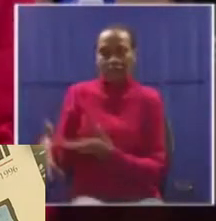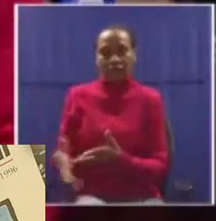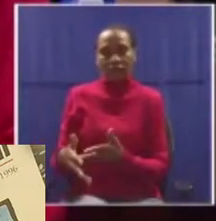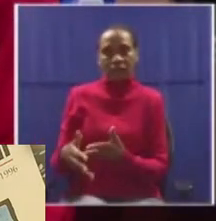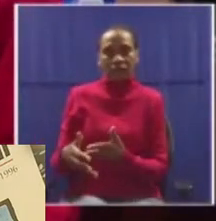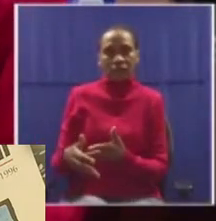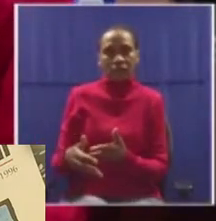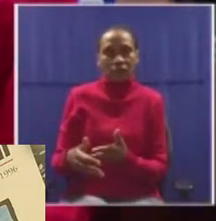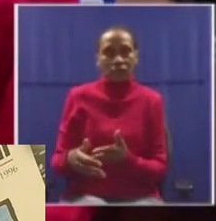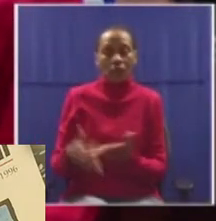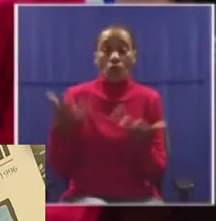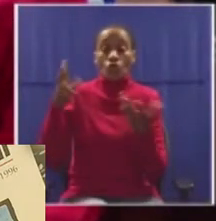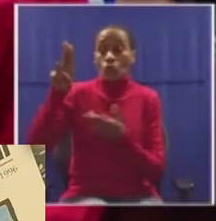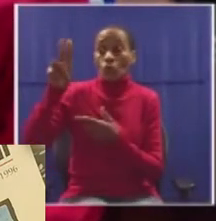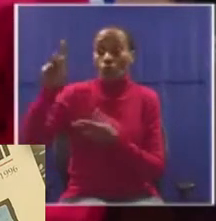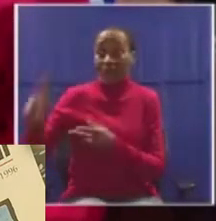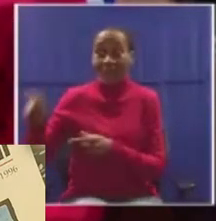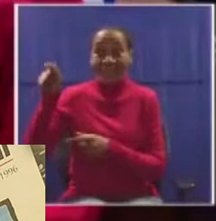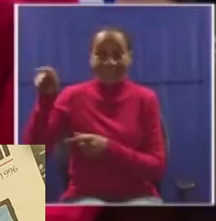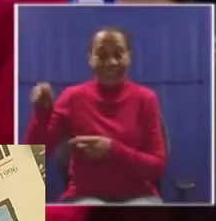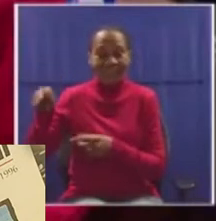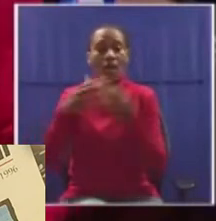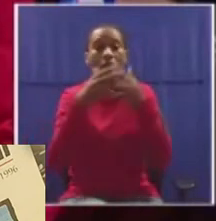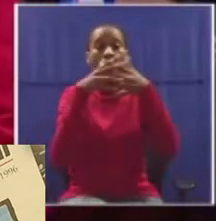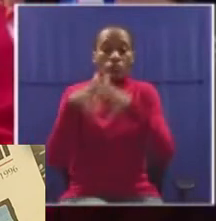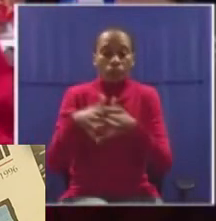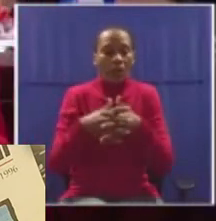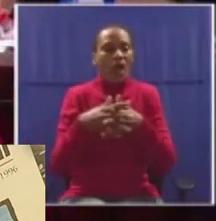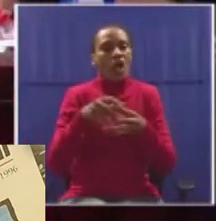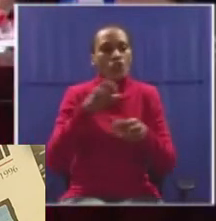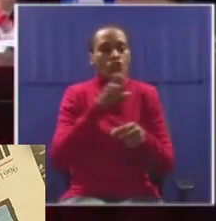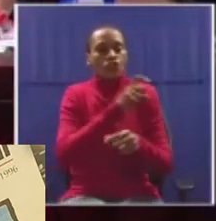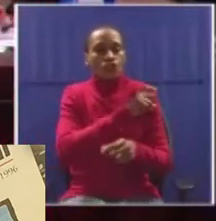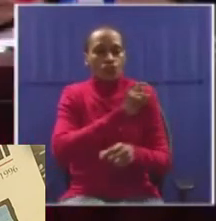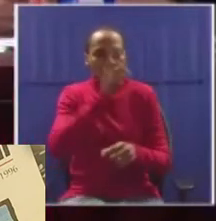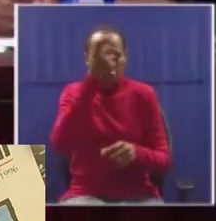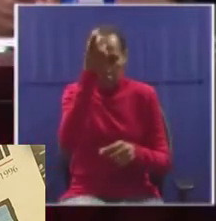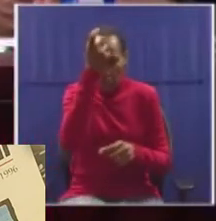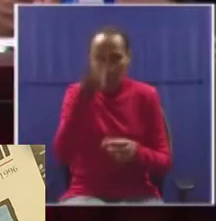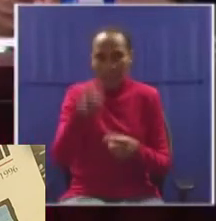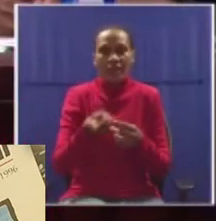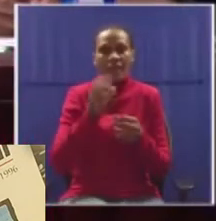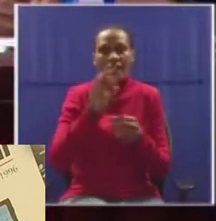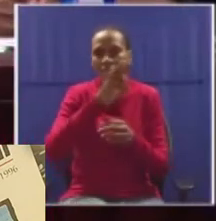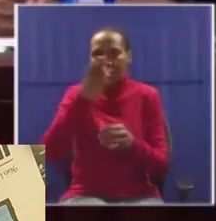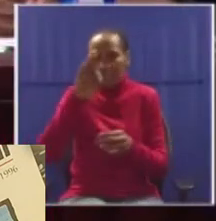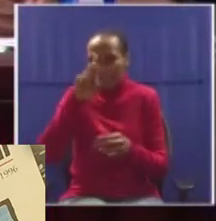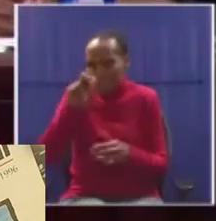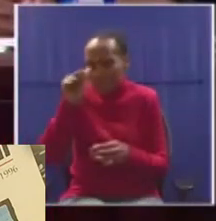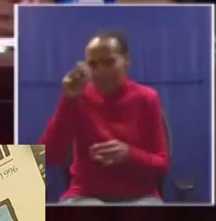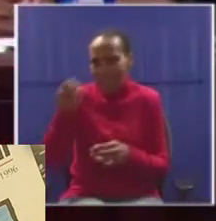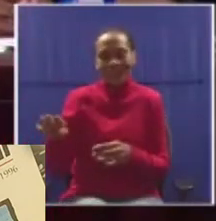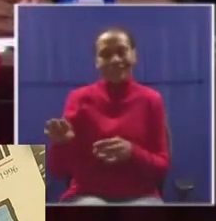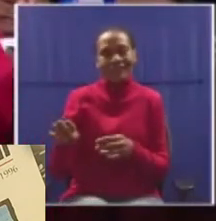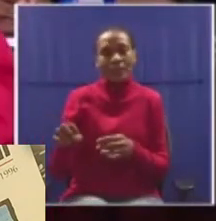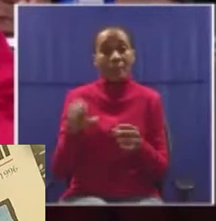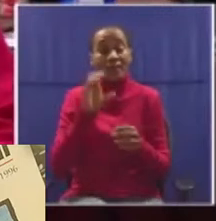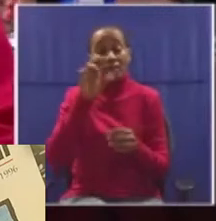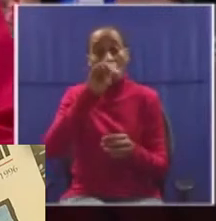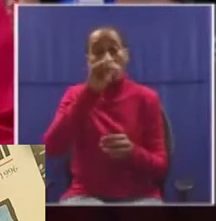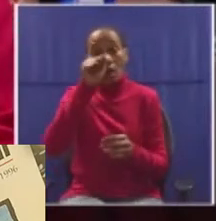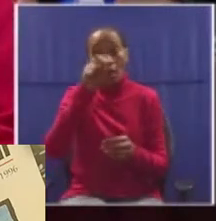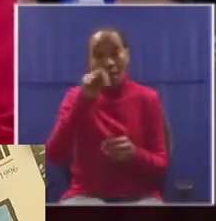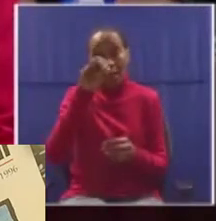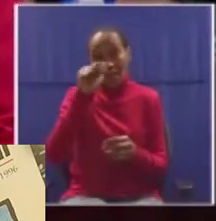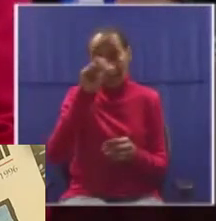colonizers the United Kingdom the United States Germany France Italy and Japan with the inclusion of Canada we must